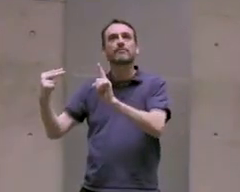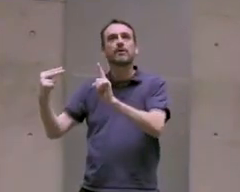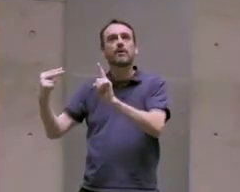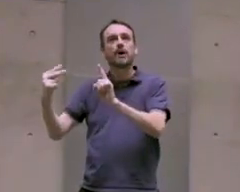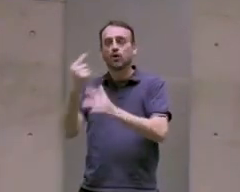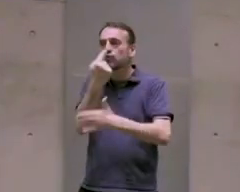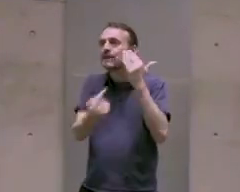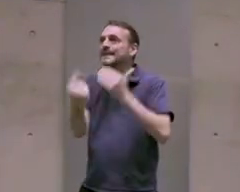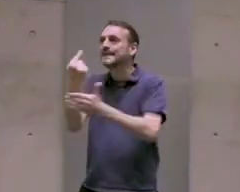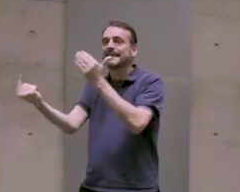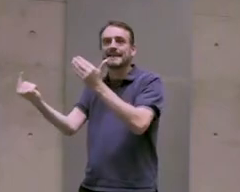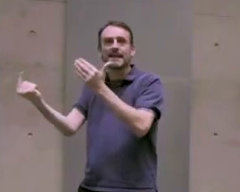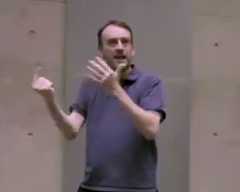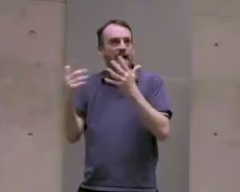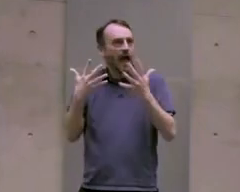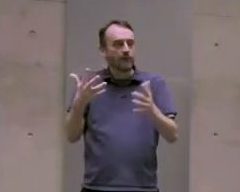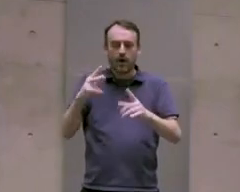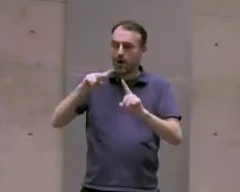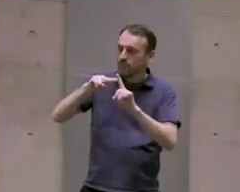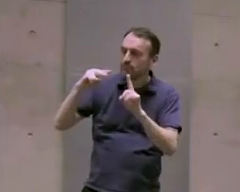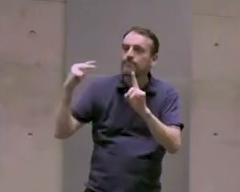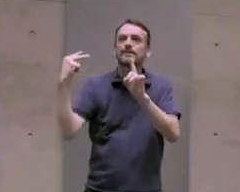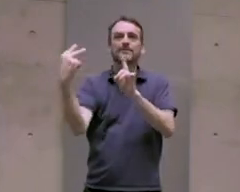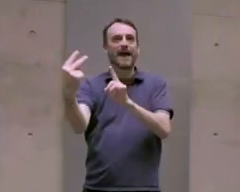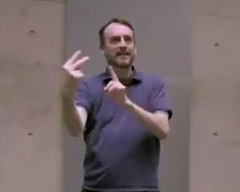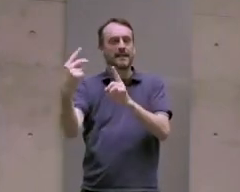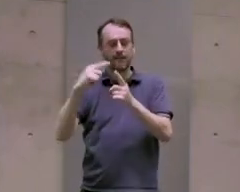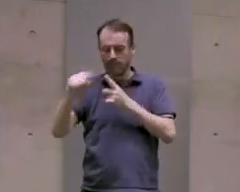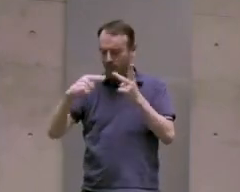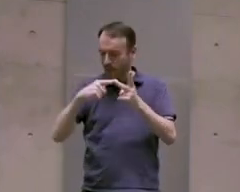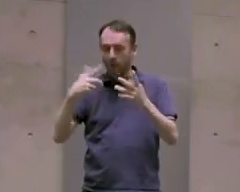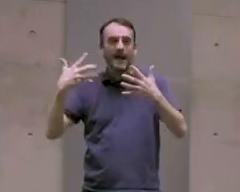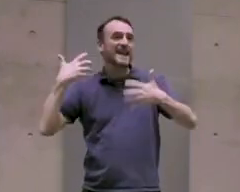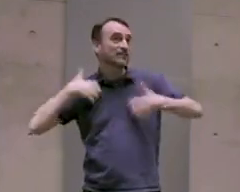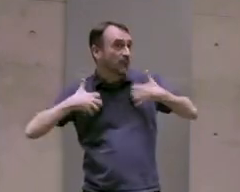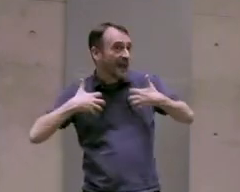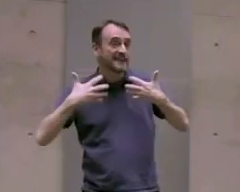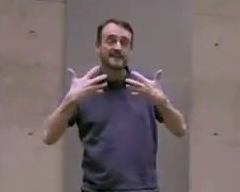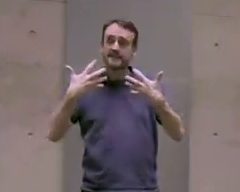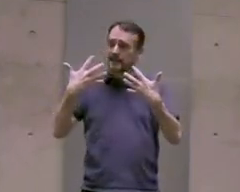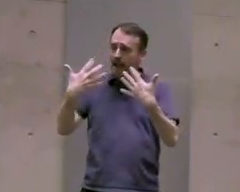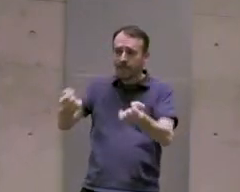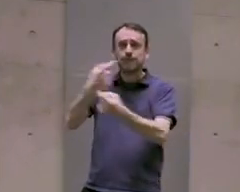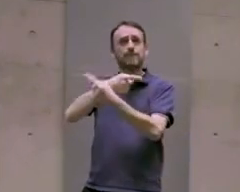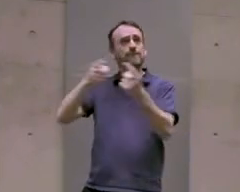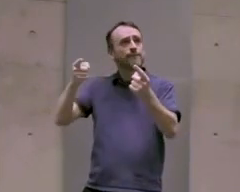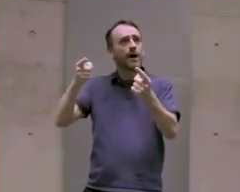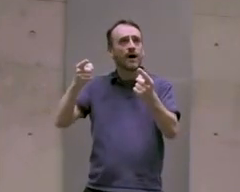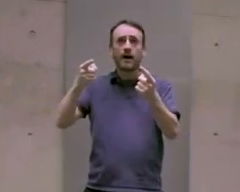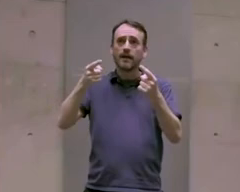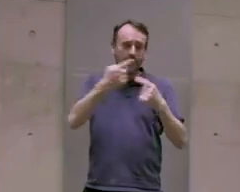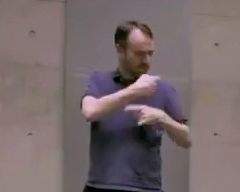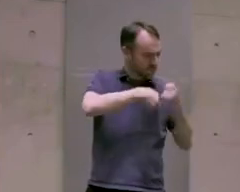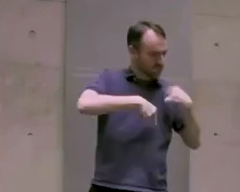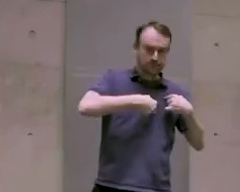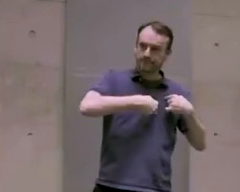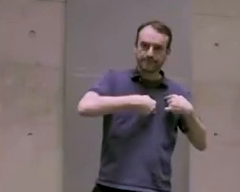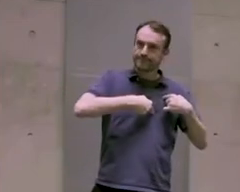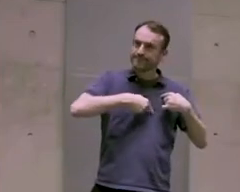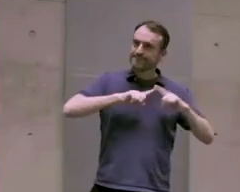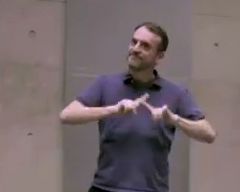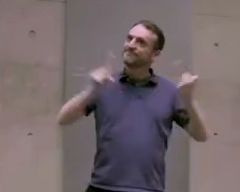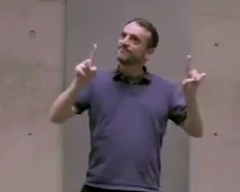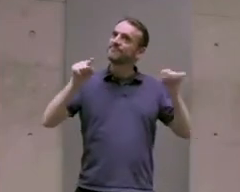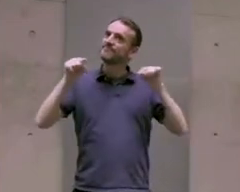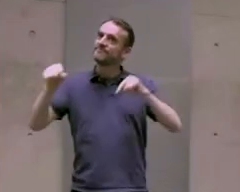have a perspective. They have an interest. They have something that wouldn't occur to anyone else in this room.